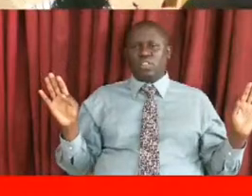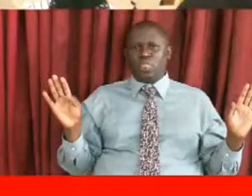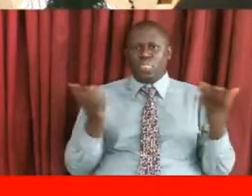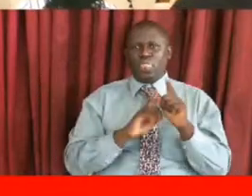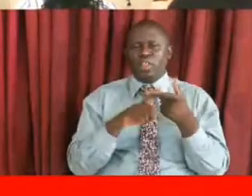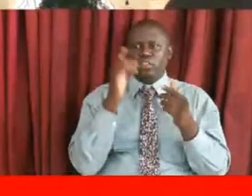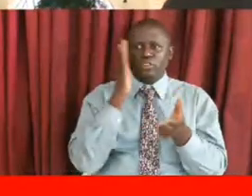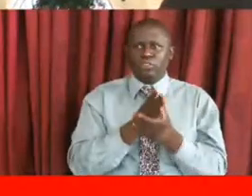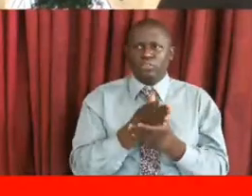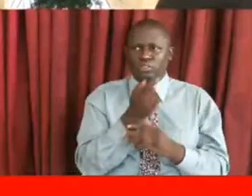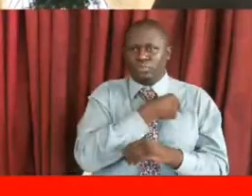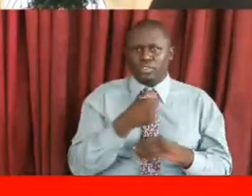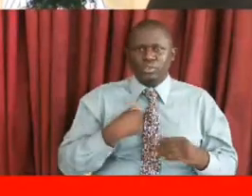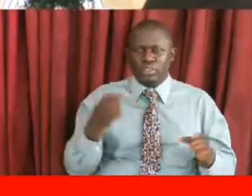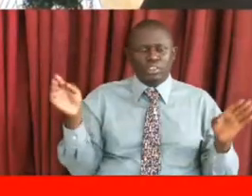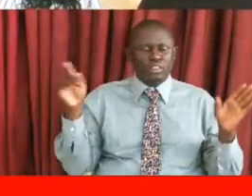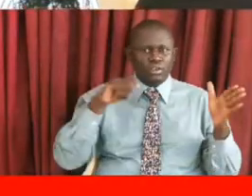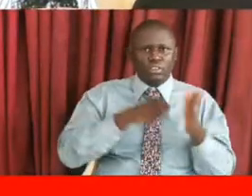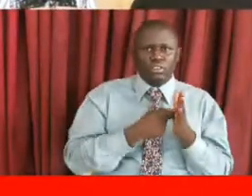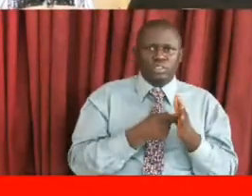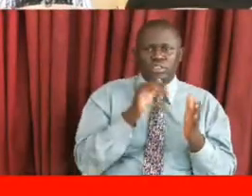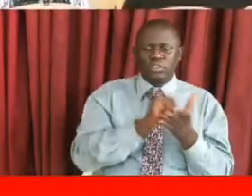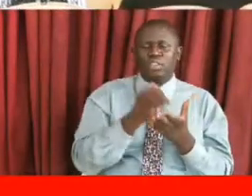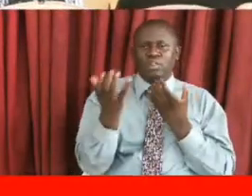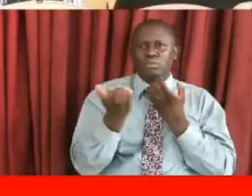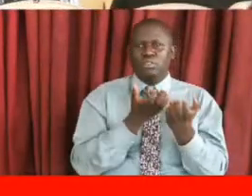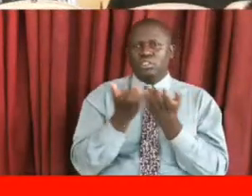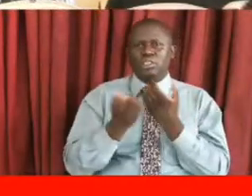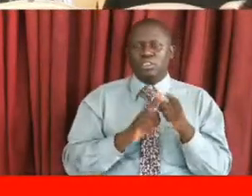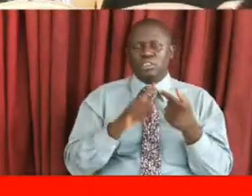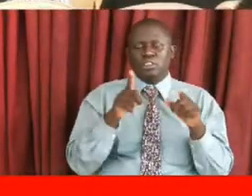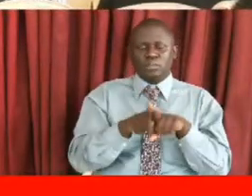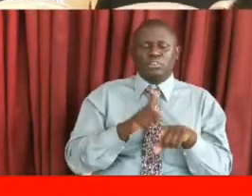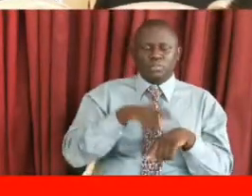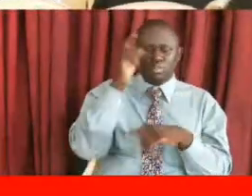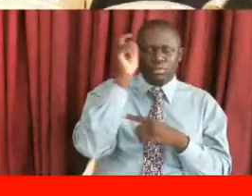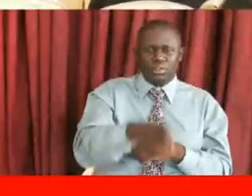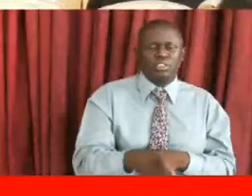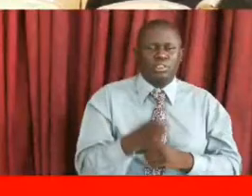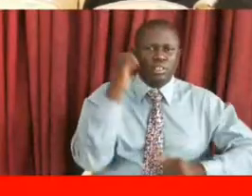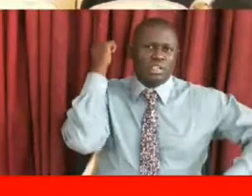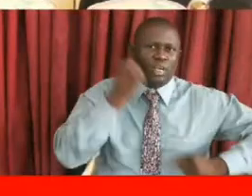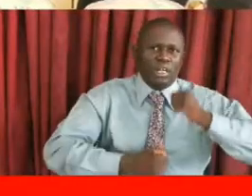you will shut down that business and you must run to the